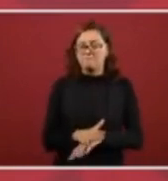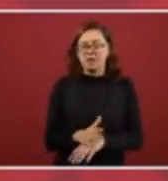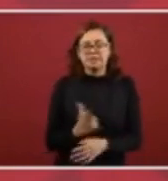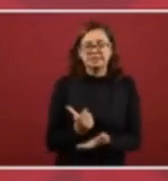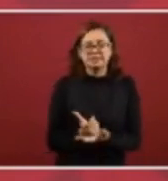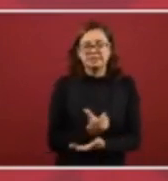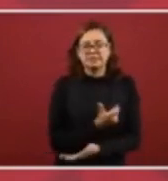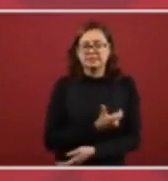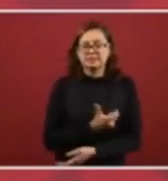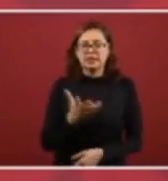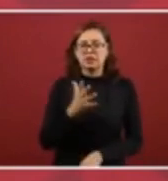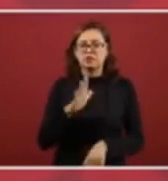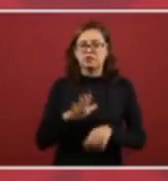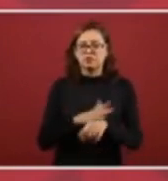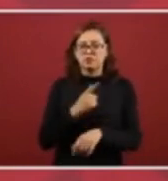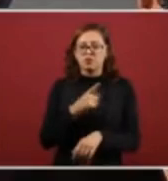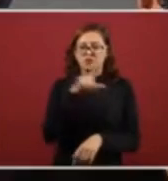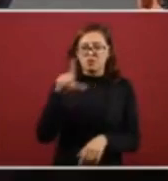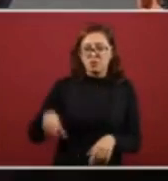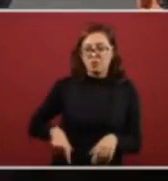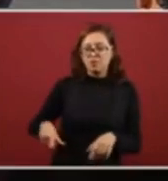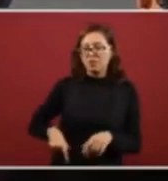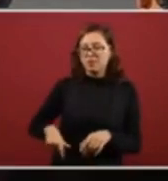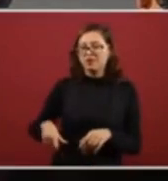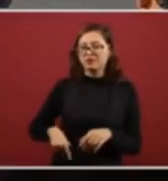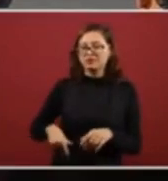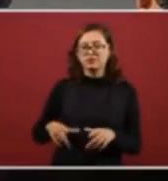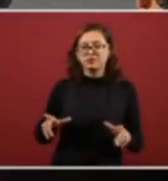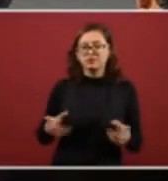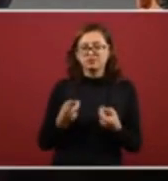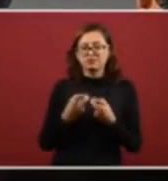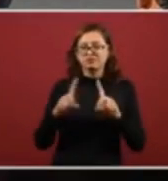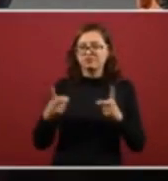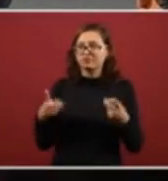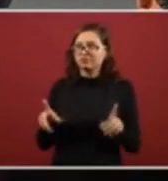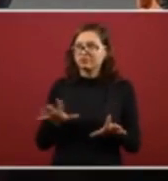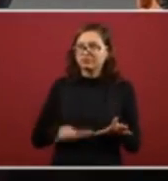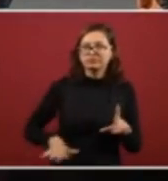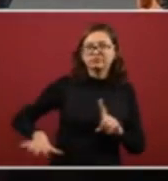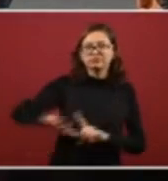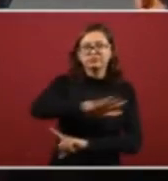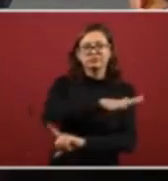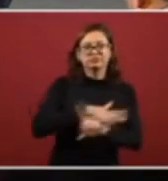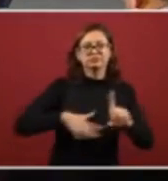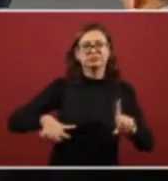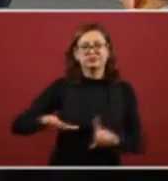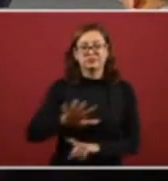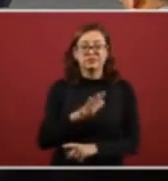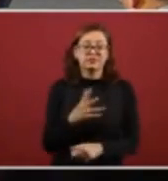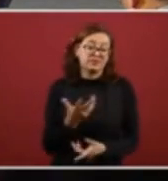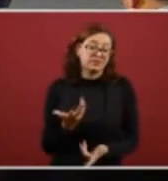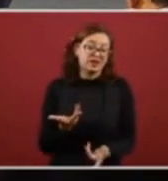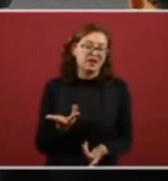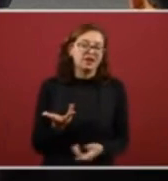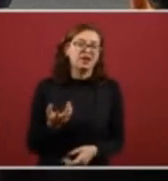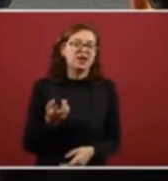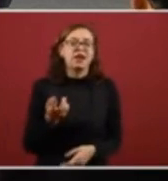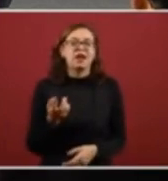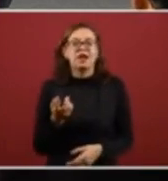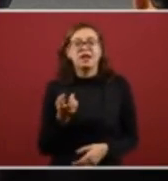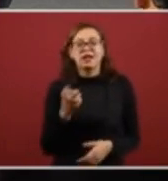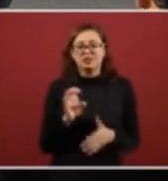they were going to create value due to the infrastructure from the country. So the use of the ground. Muchas veces es eso. A lot of the